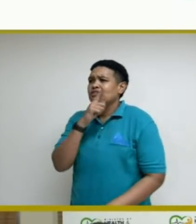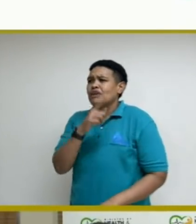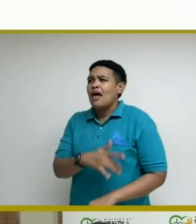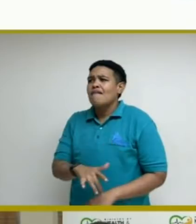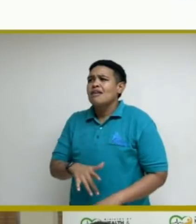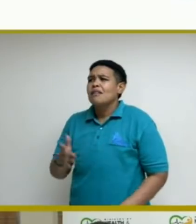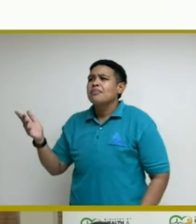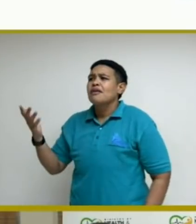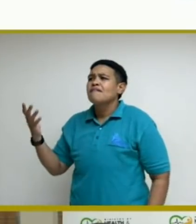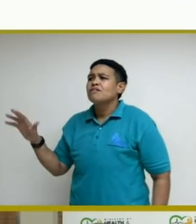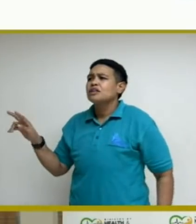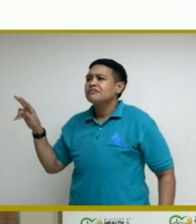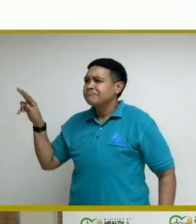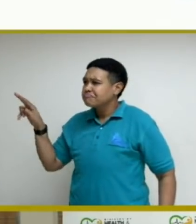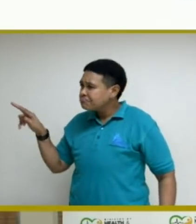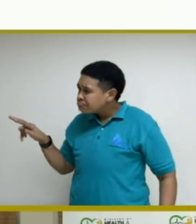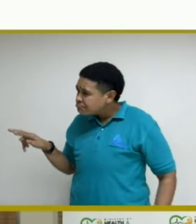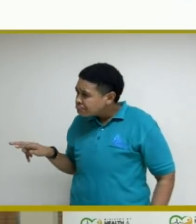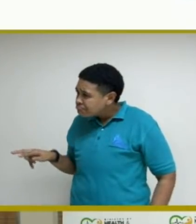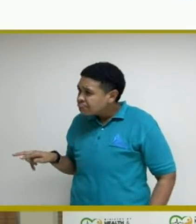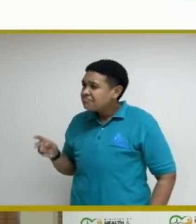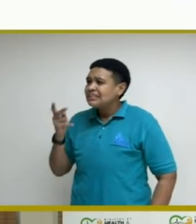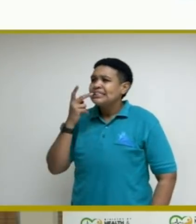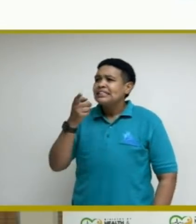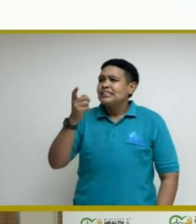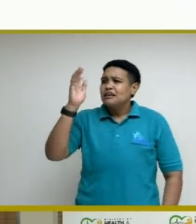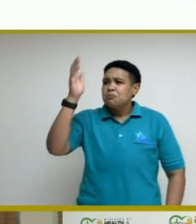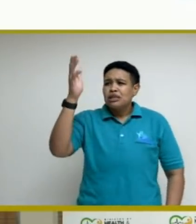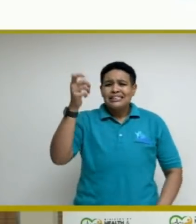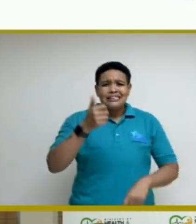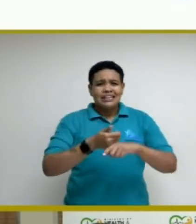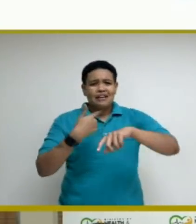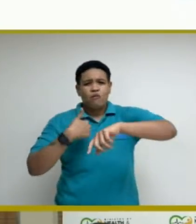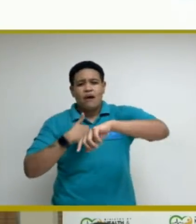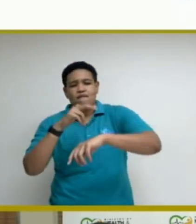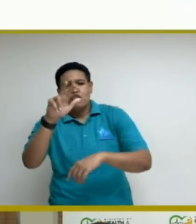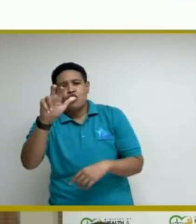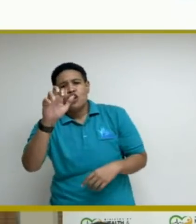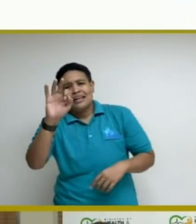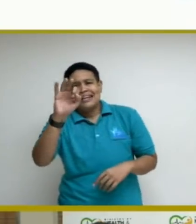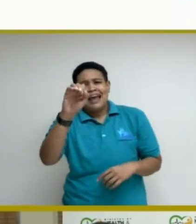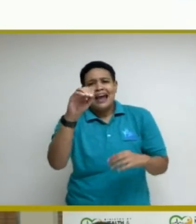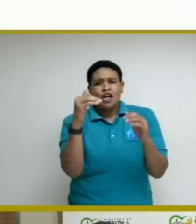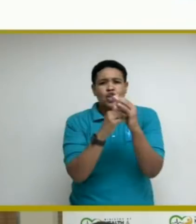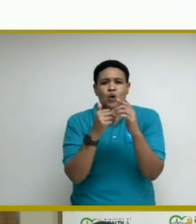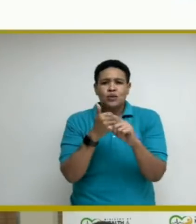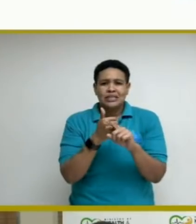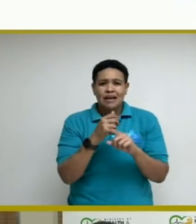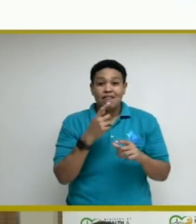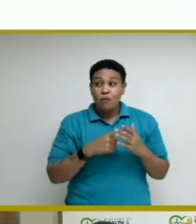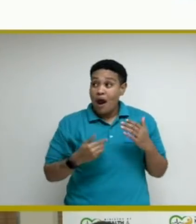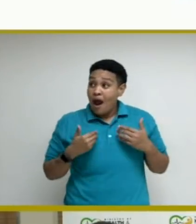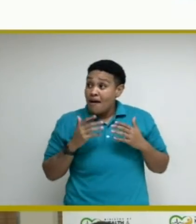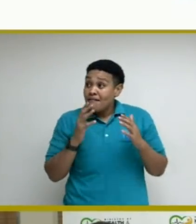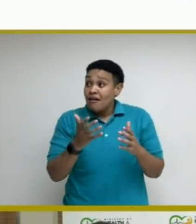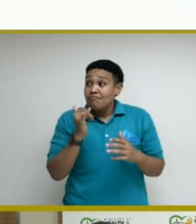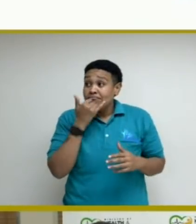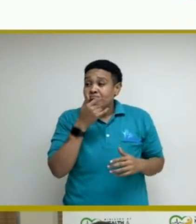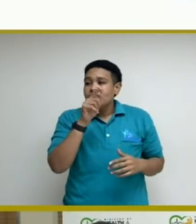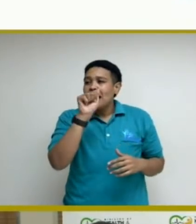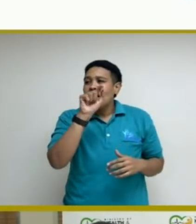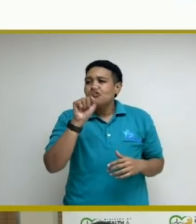stock, and you will see from the presentation we have 390,000 doses of